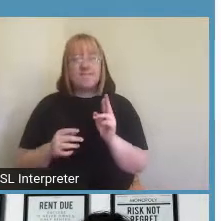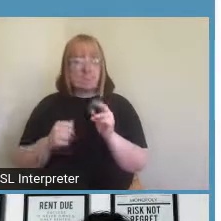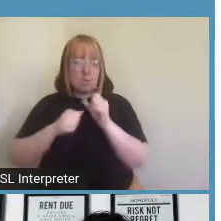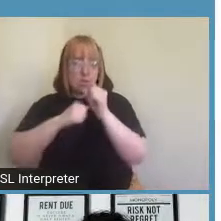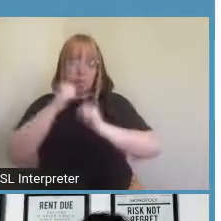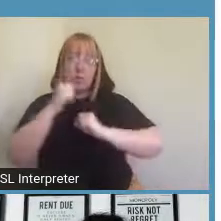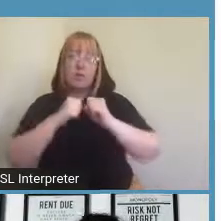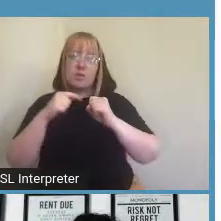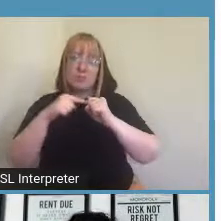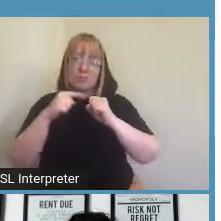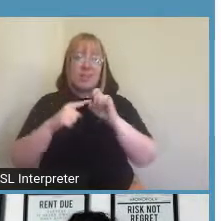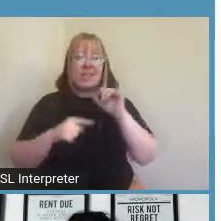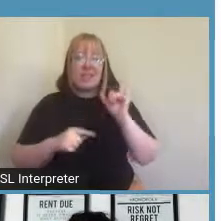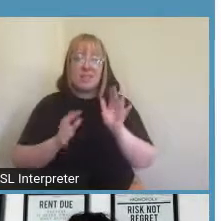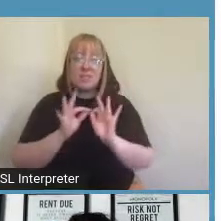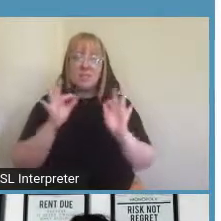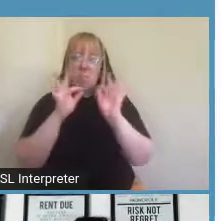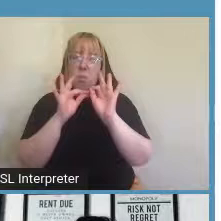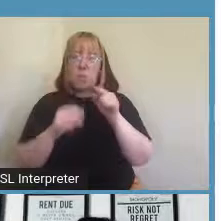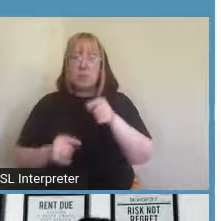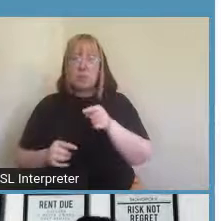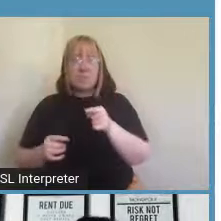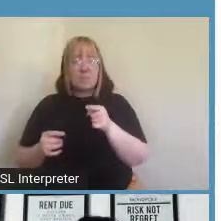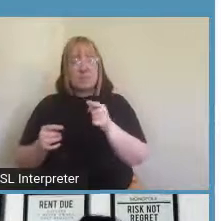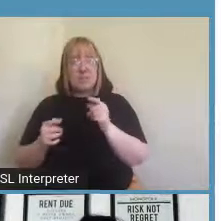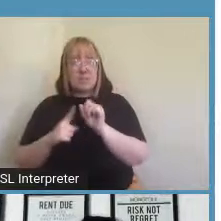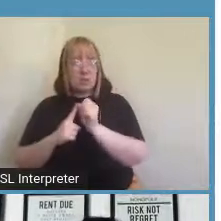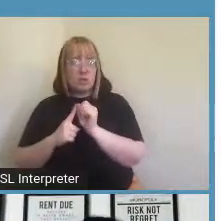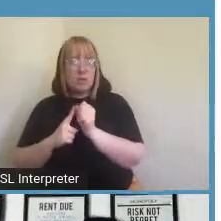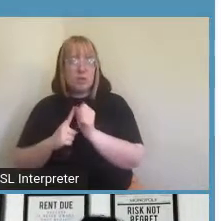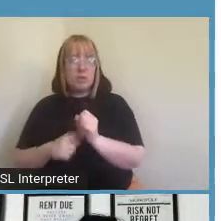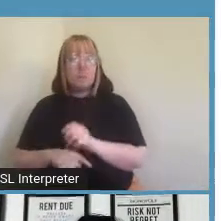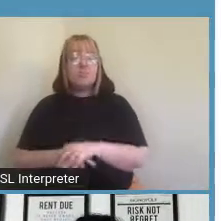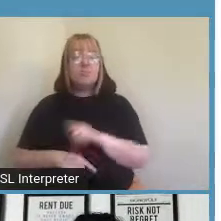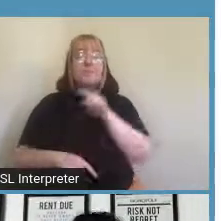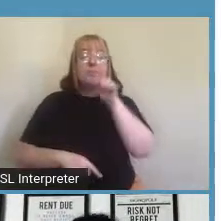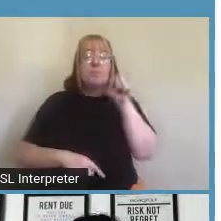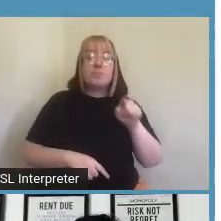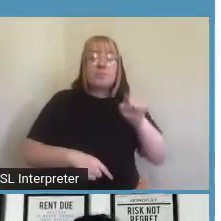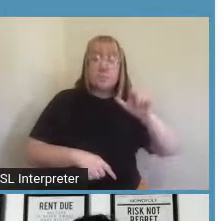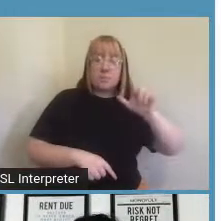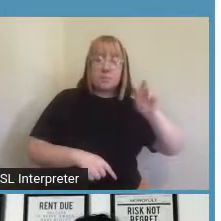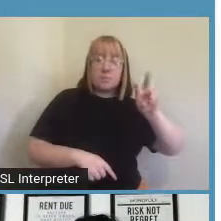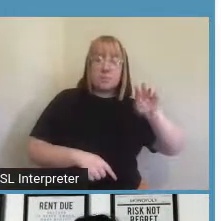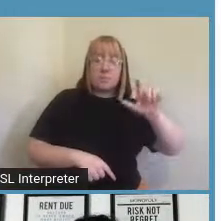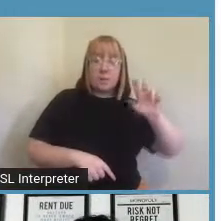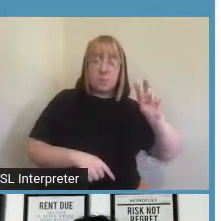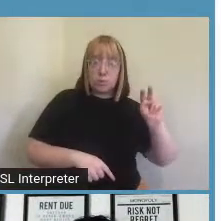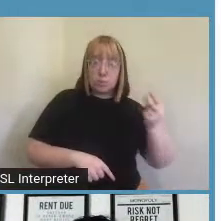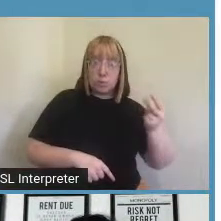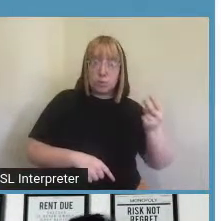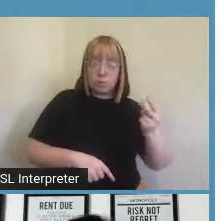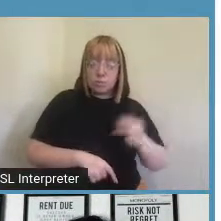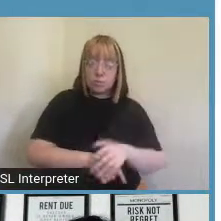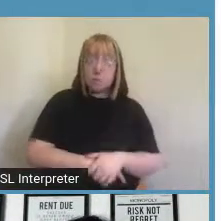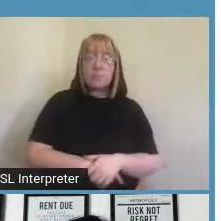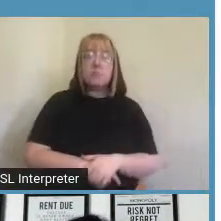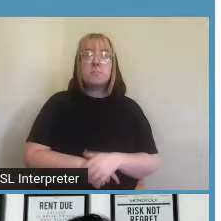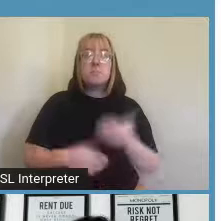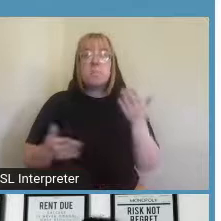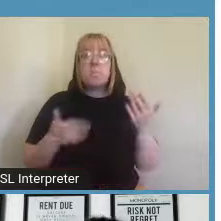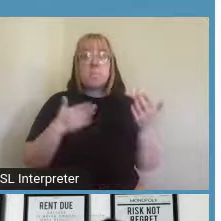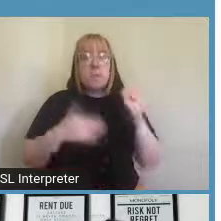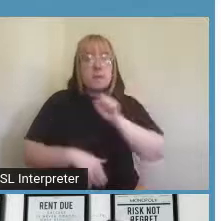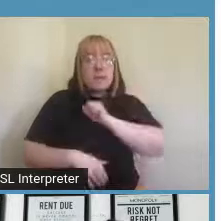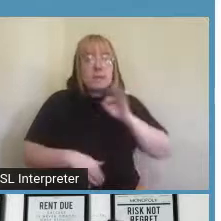to scale this. Now, in terms of a level 2, right, where maybe you might be bringing a crew in,